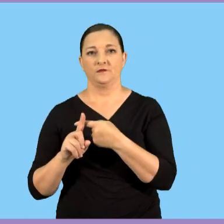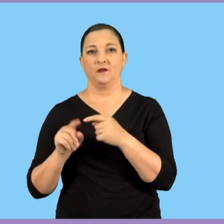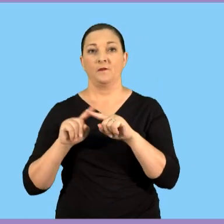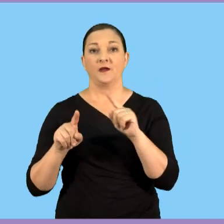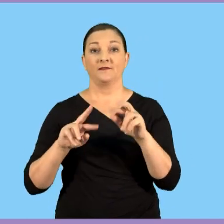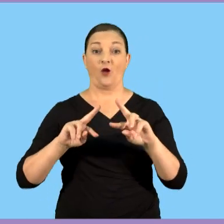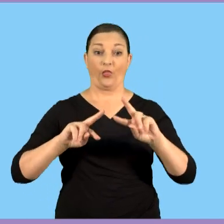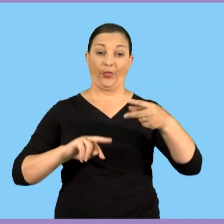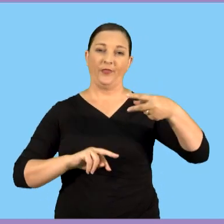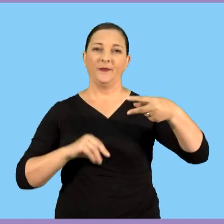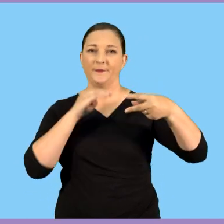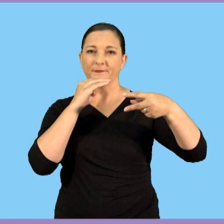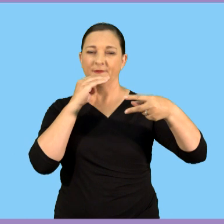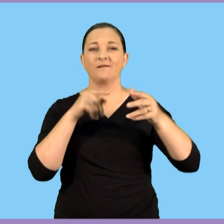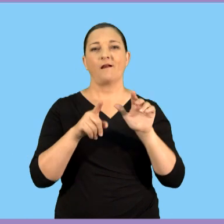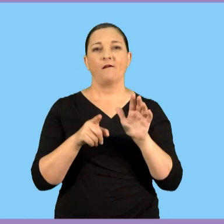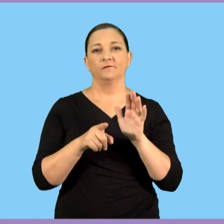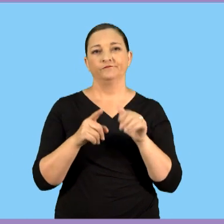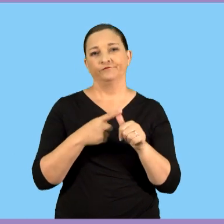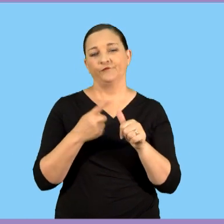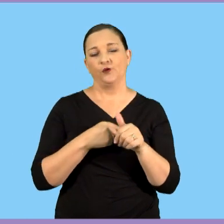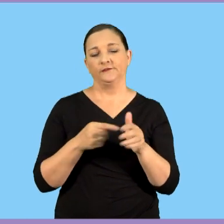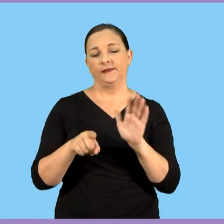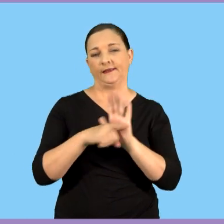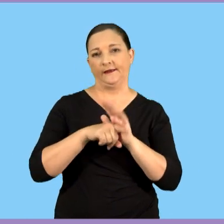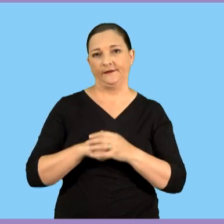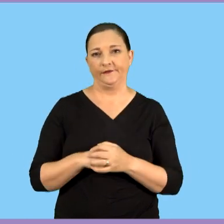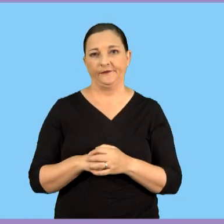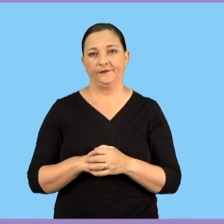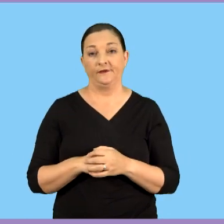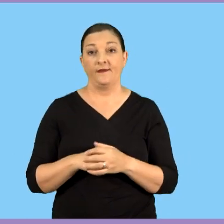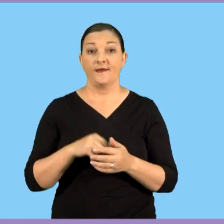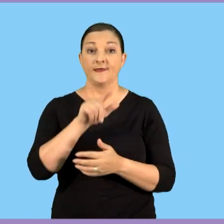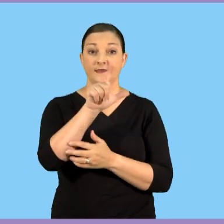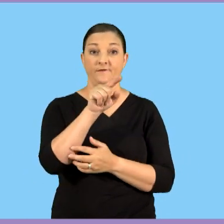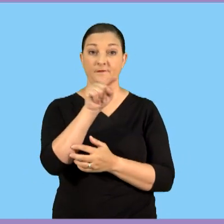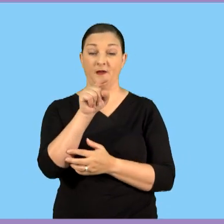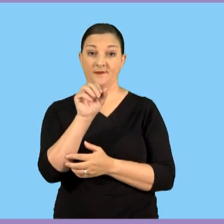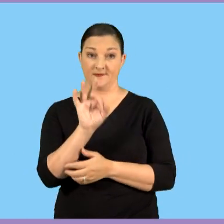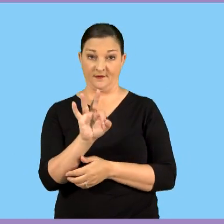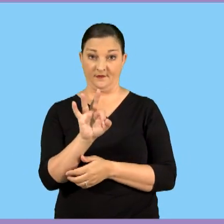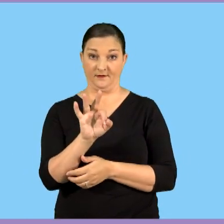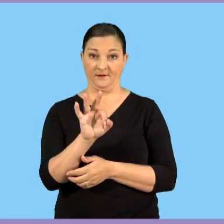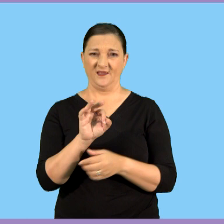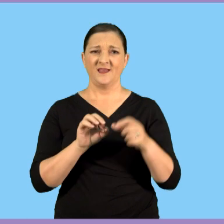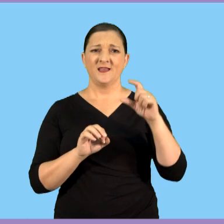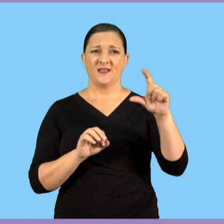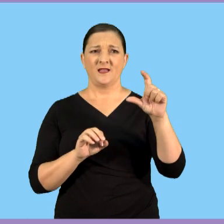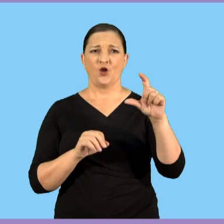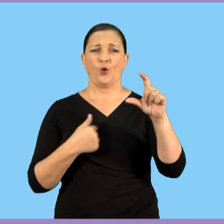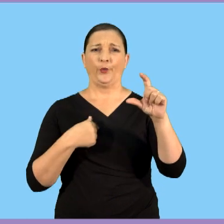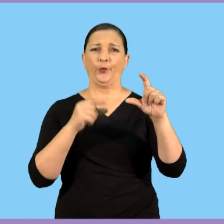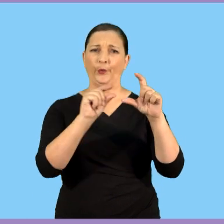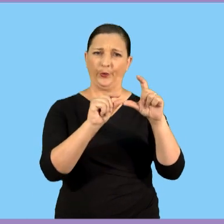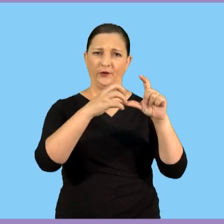a smaller number, then the answer is going to be negative. An example of this is if I have 7 minus 3, I am subtracting a